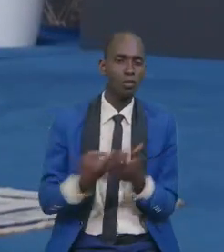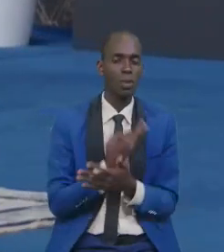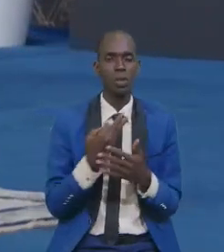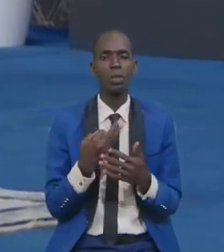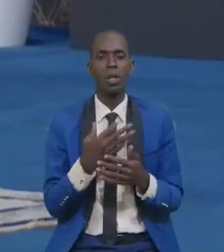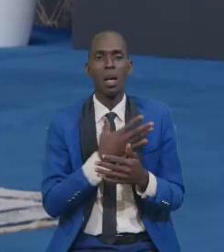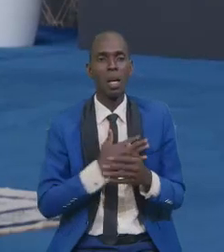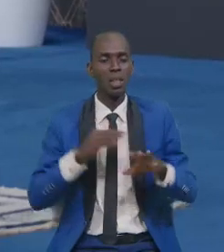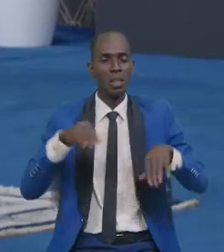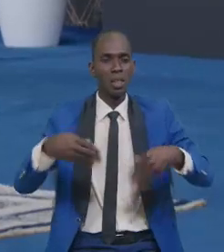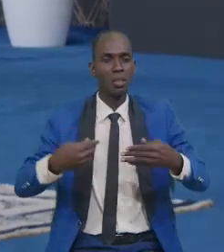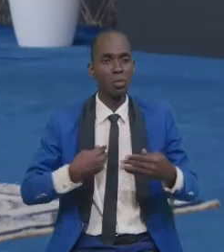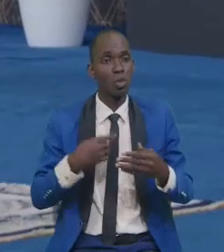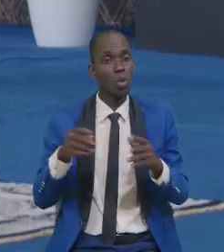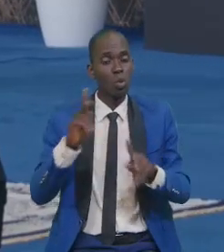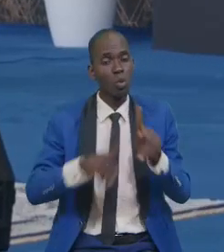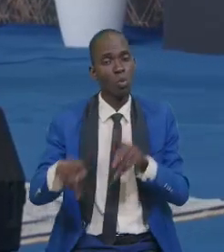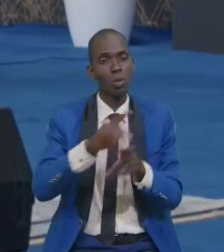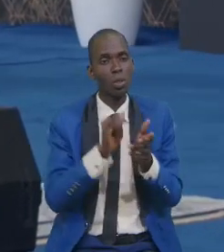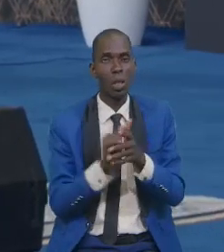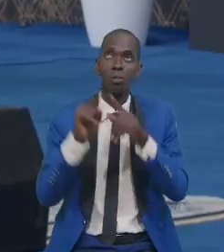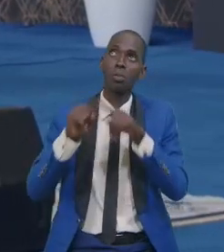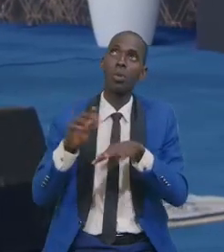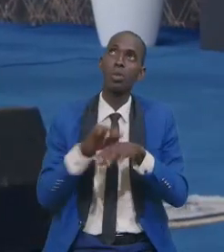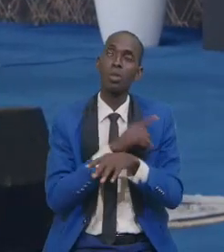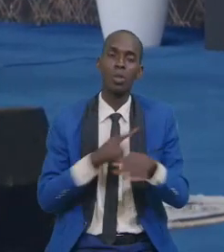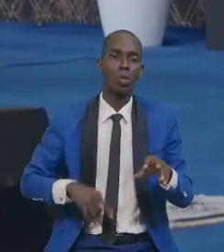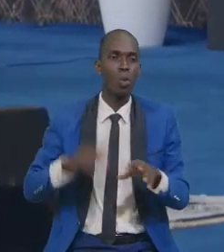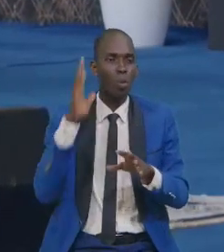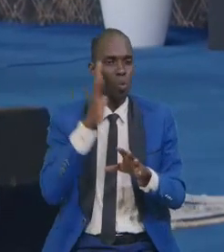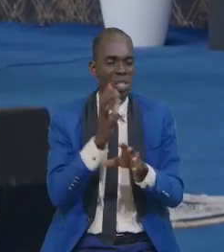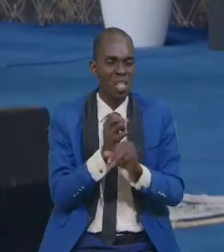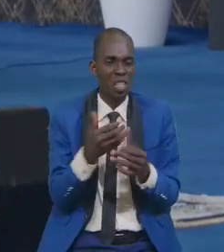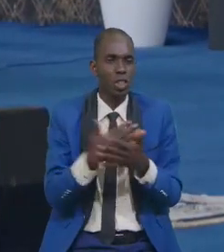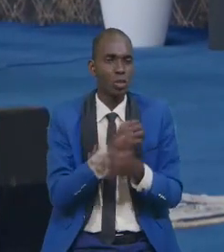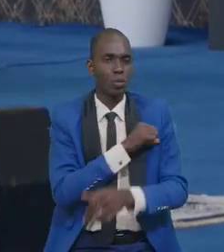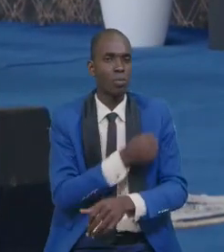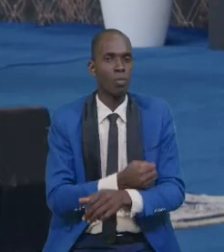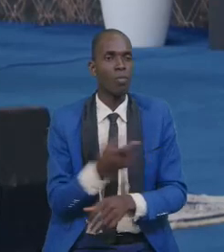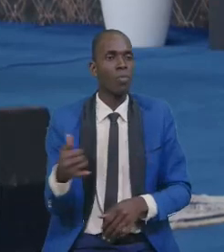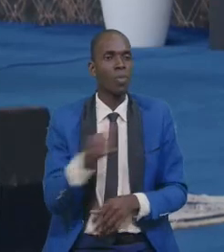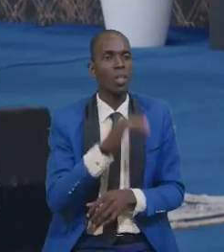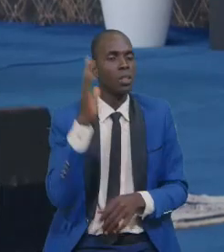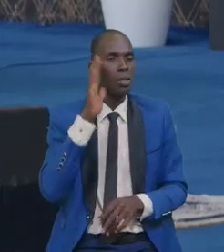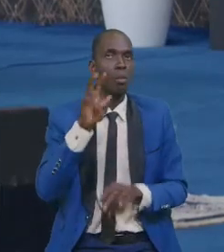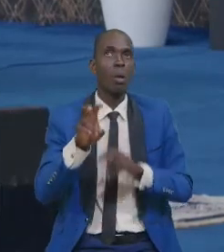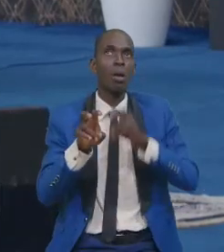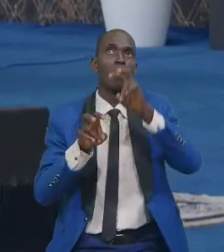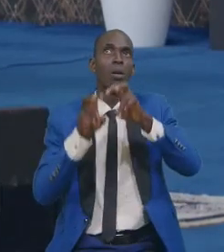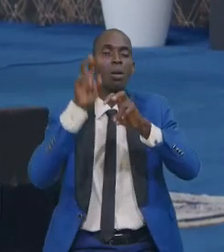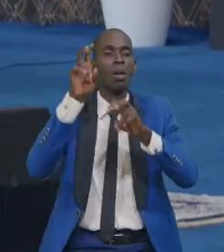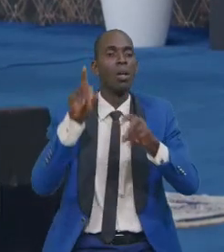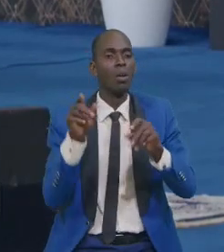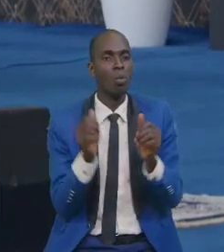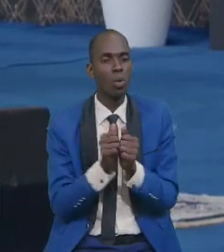wait upon the Lord shall renew their strength. They shall mount up with wings as eagles. They